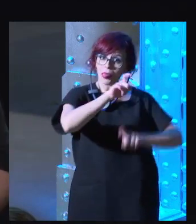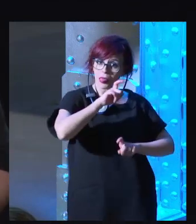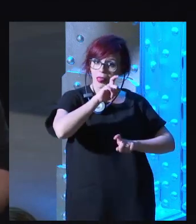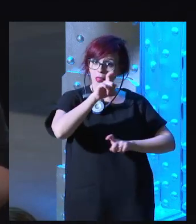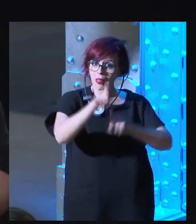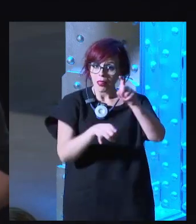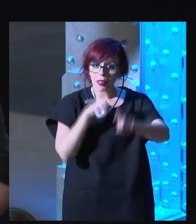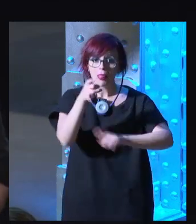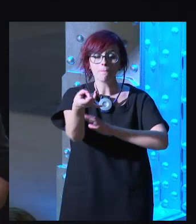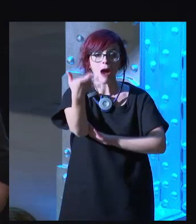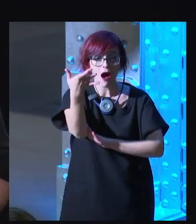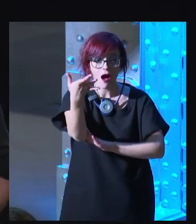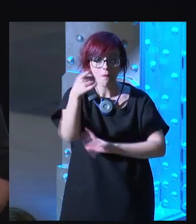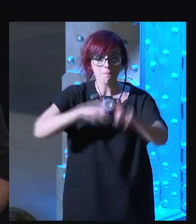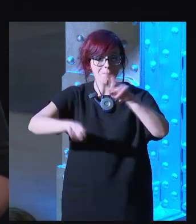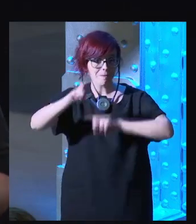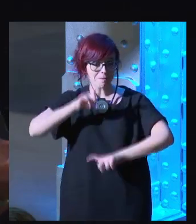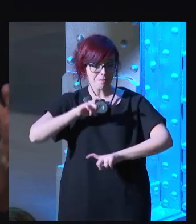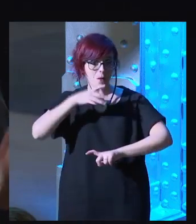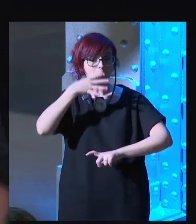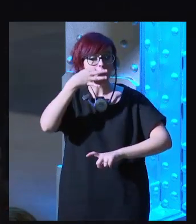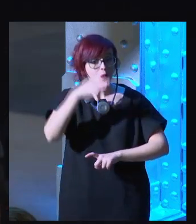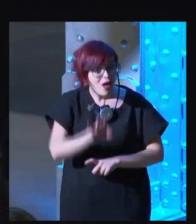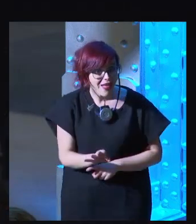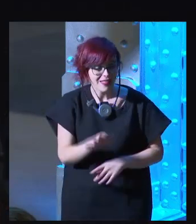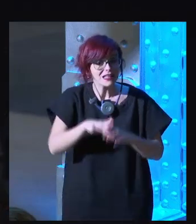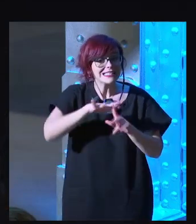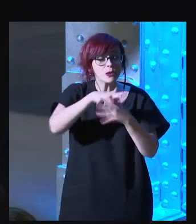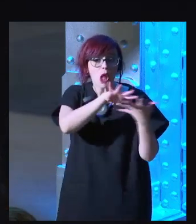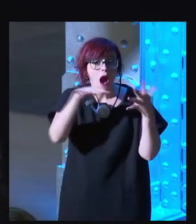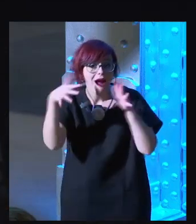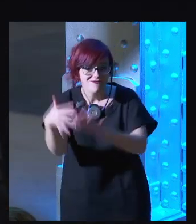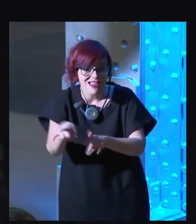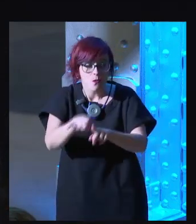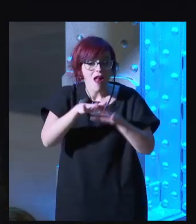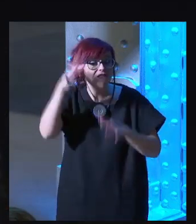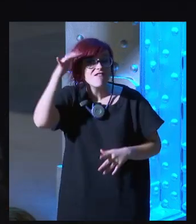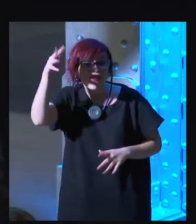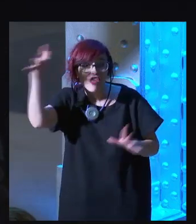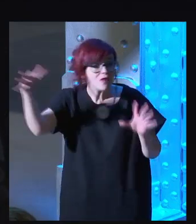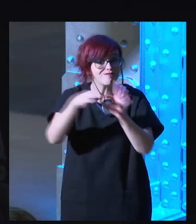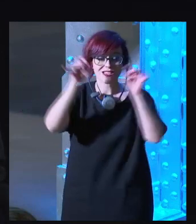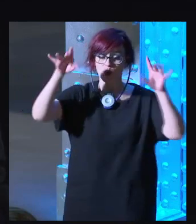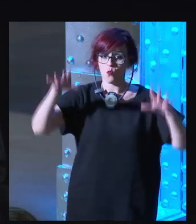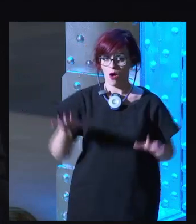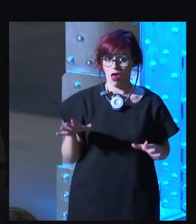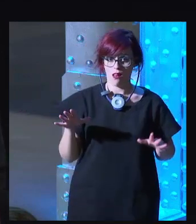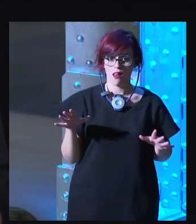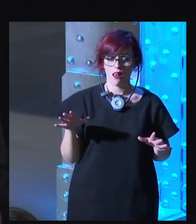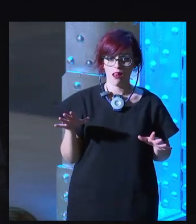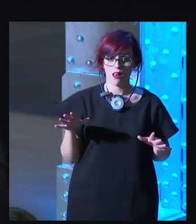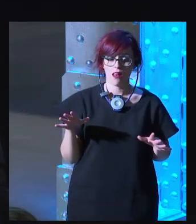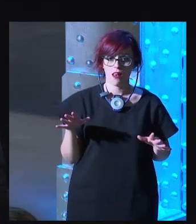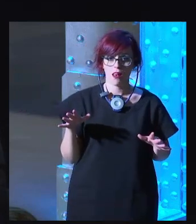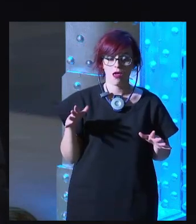can change, and in fiction it does change, and that's why, right back at the beginning, I said to you, we often rewrite books. We can't help